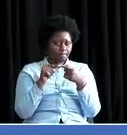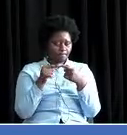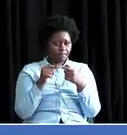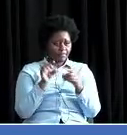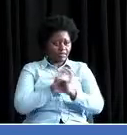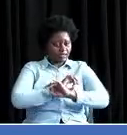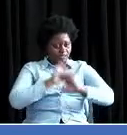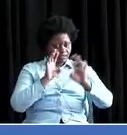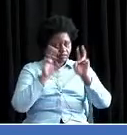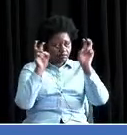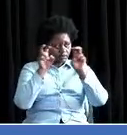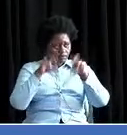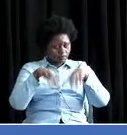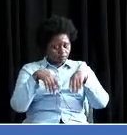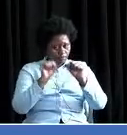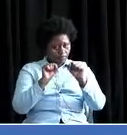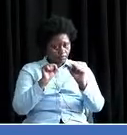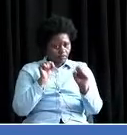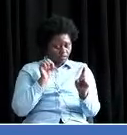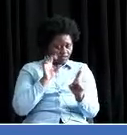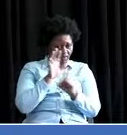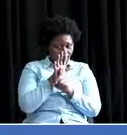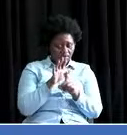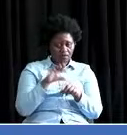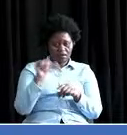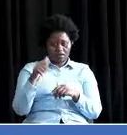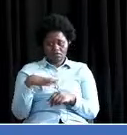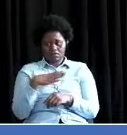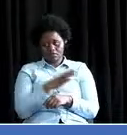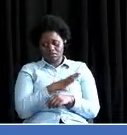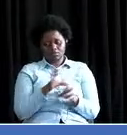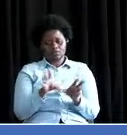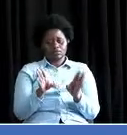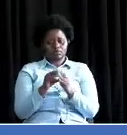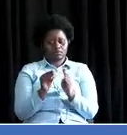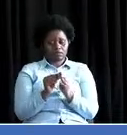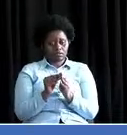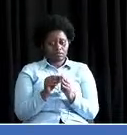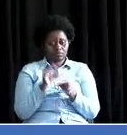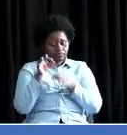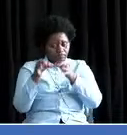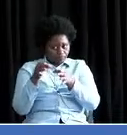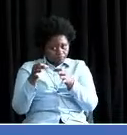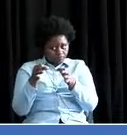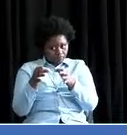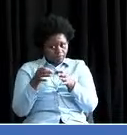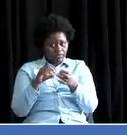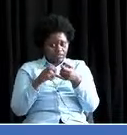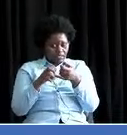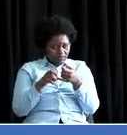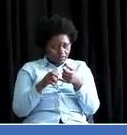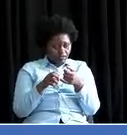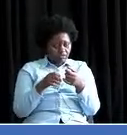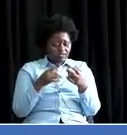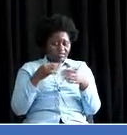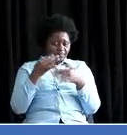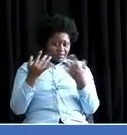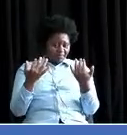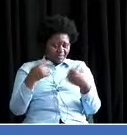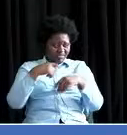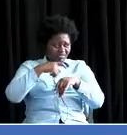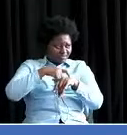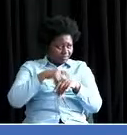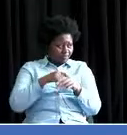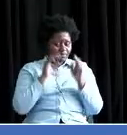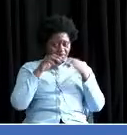is clear that load shedding is affecting some councillors in this meeting. They've indicated that, they've tried on several occasions to bring it to